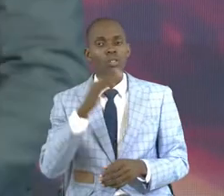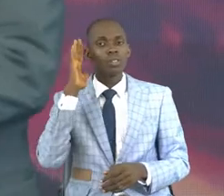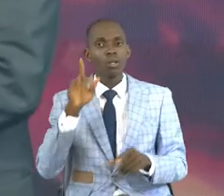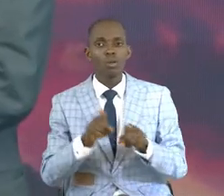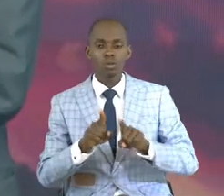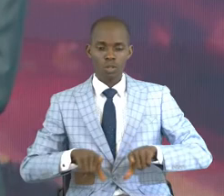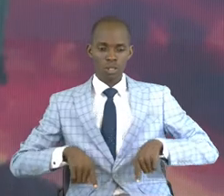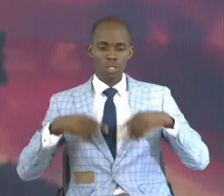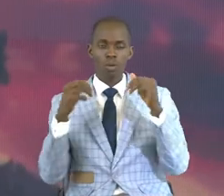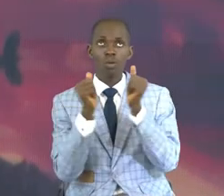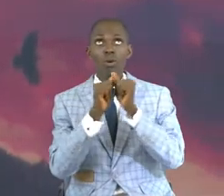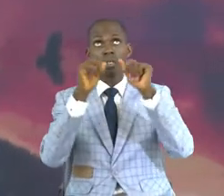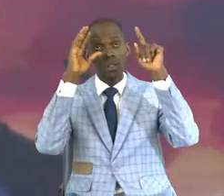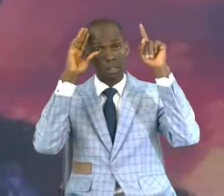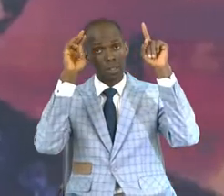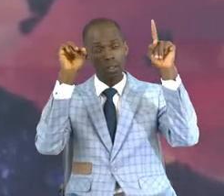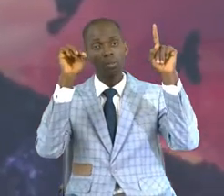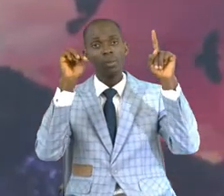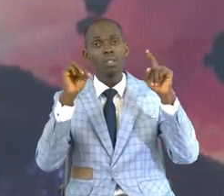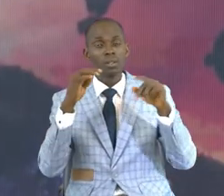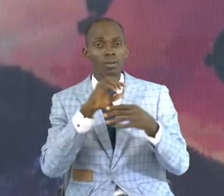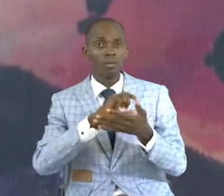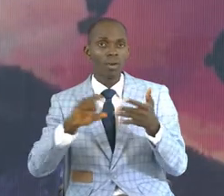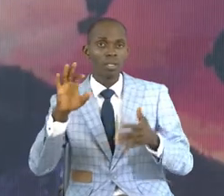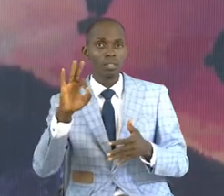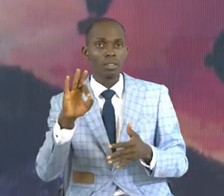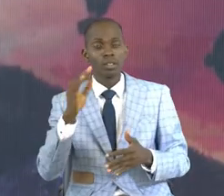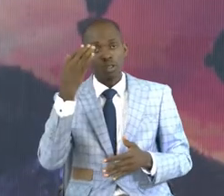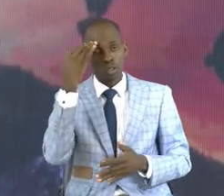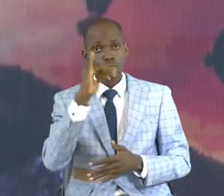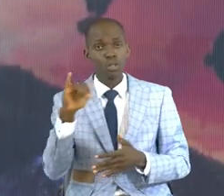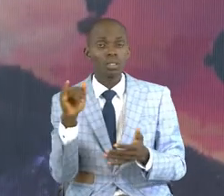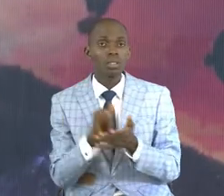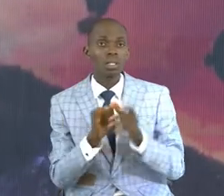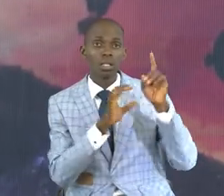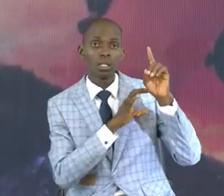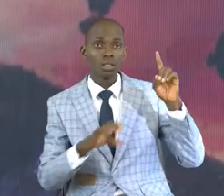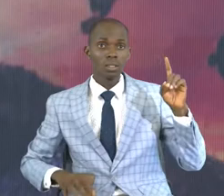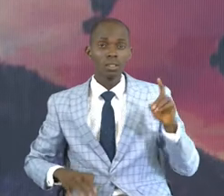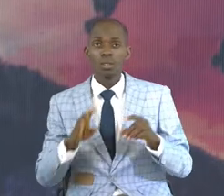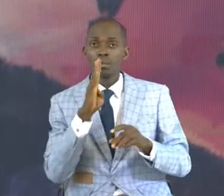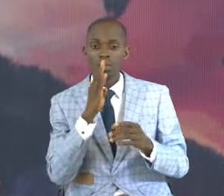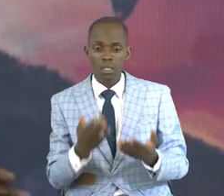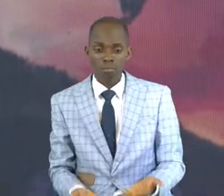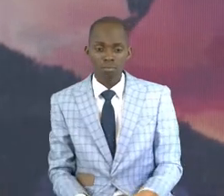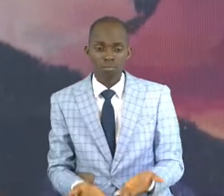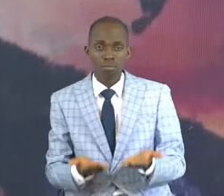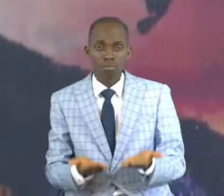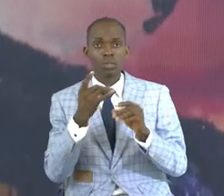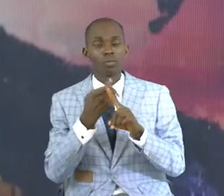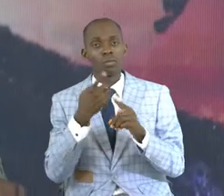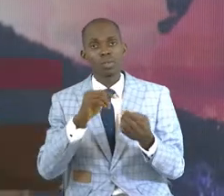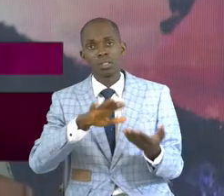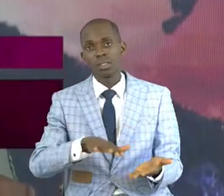with him. Verse 9 says, knowing that Christ being raised from the dead, there is